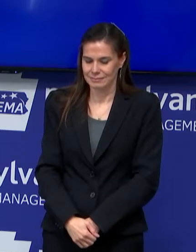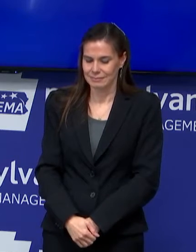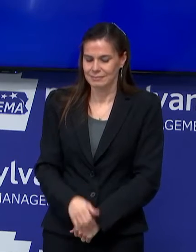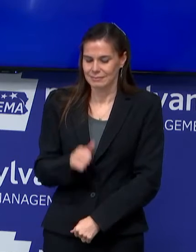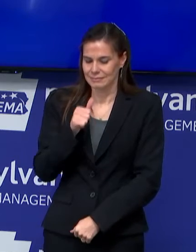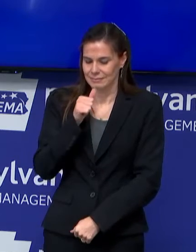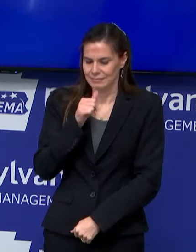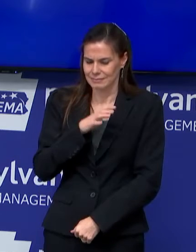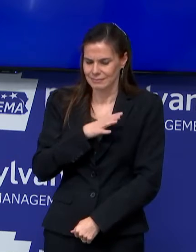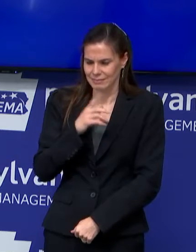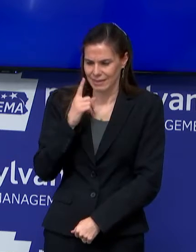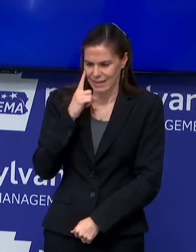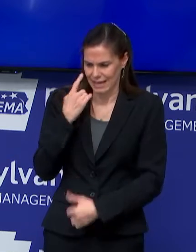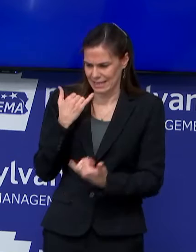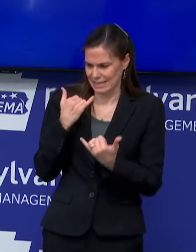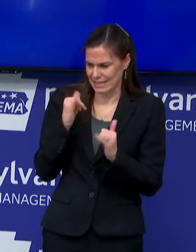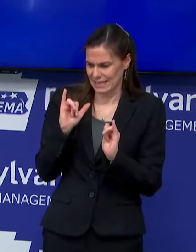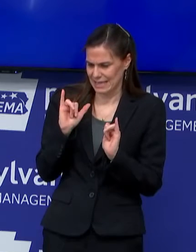I think I still